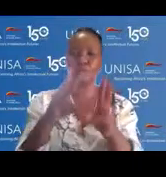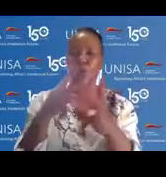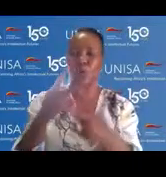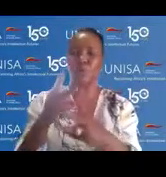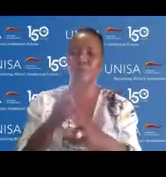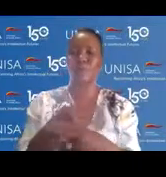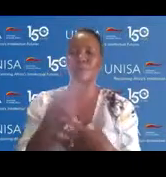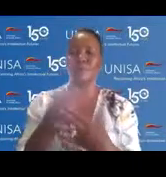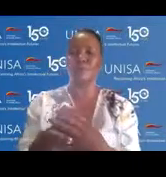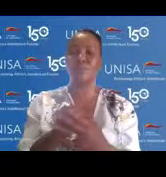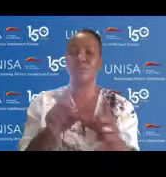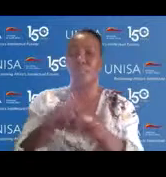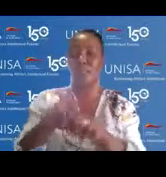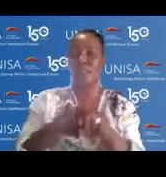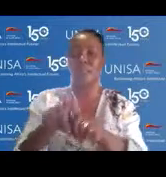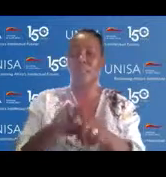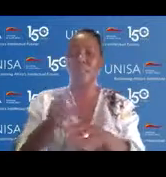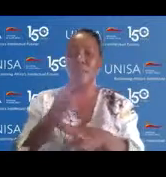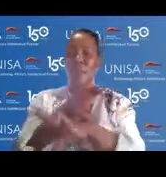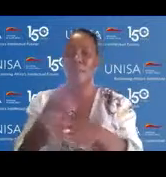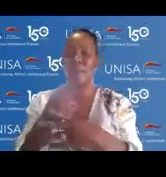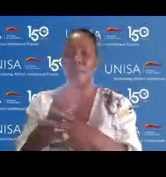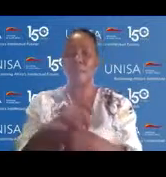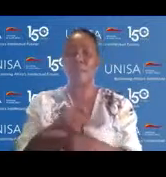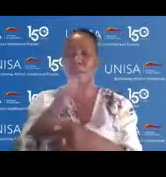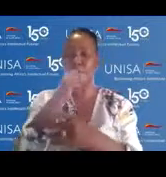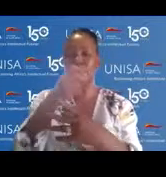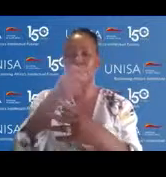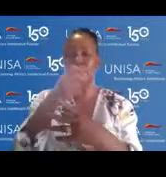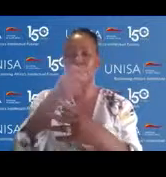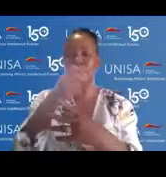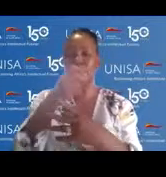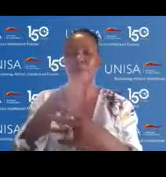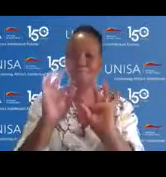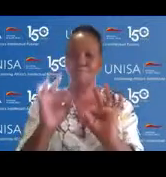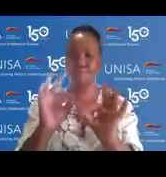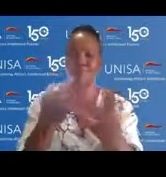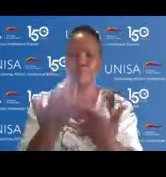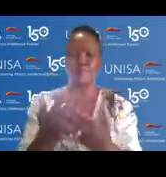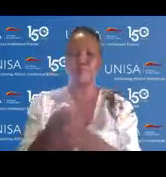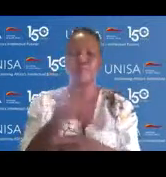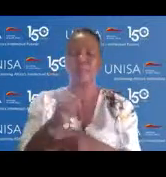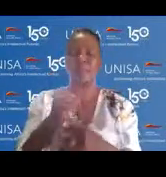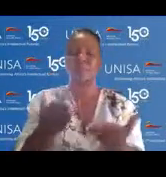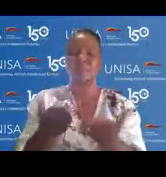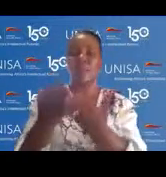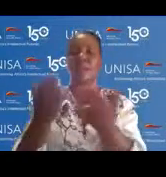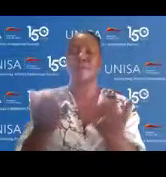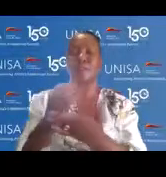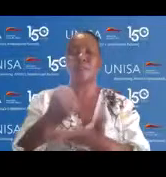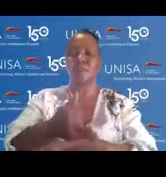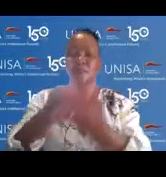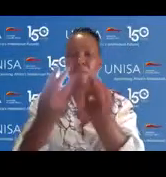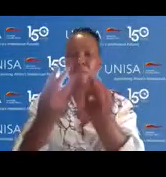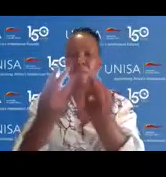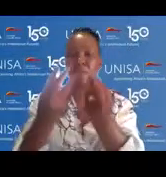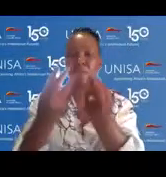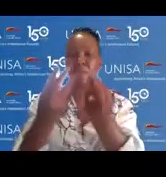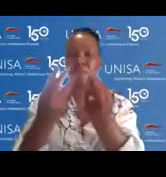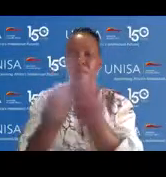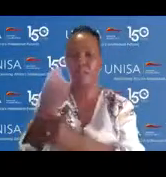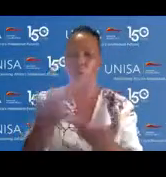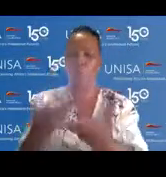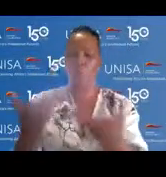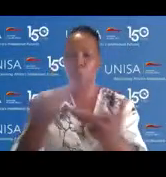your sound, your volume, that type of thing. It is really just for that, to service the device, just to understand where you're at. But I thought